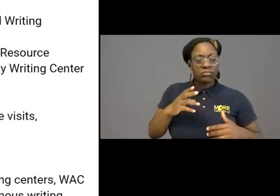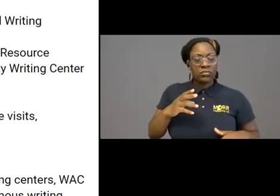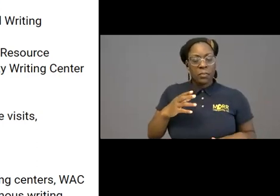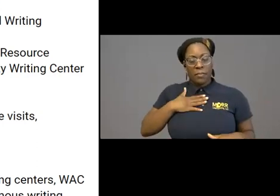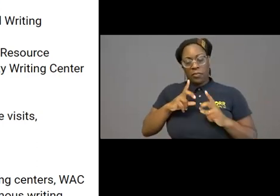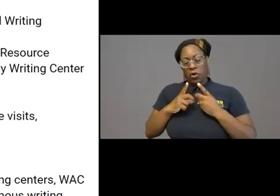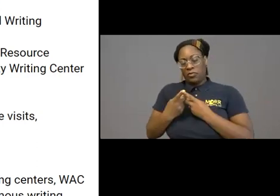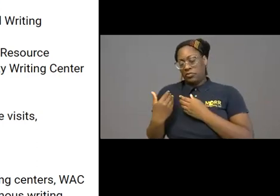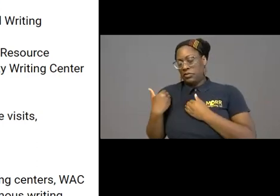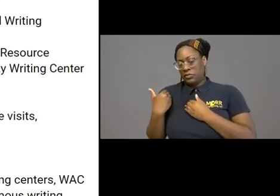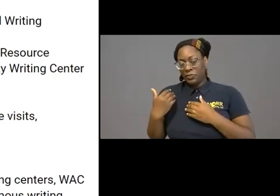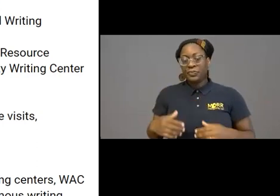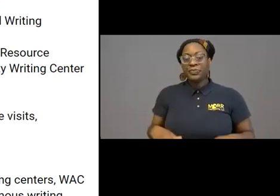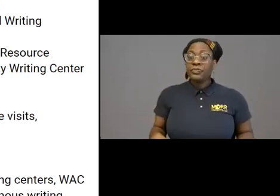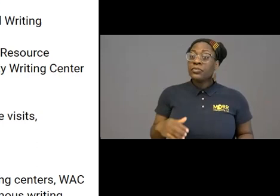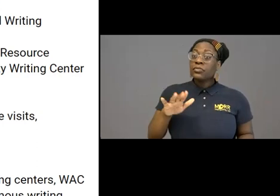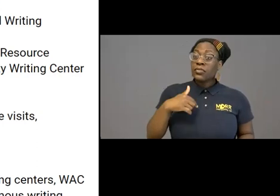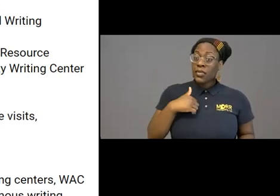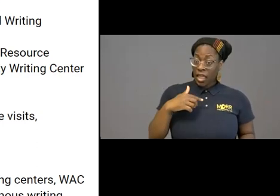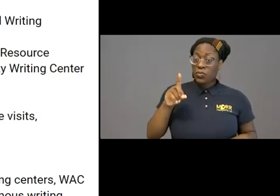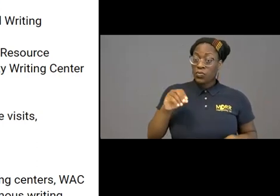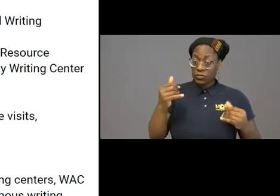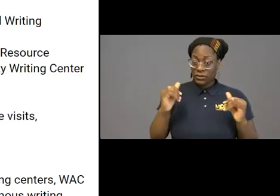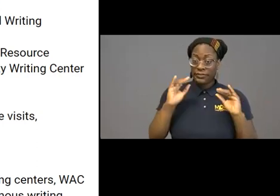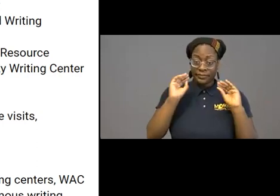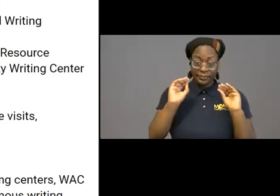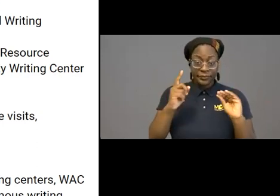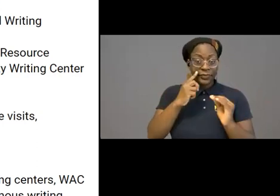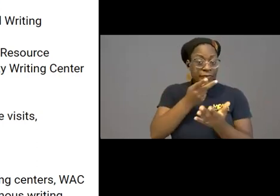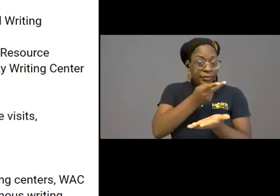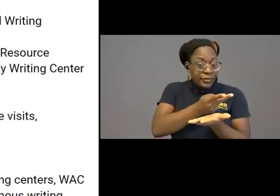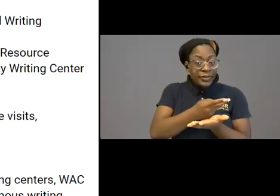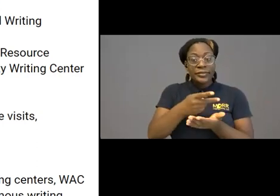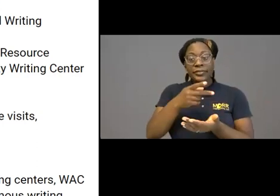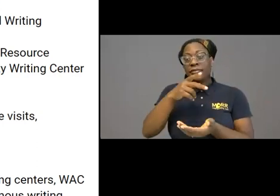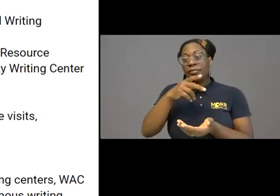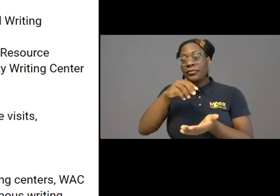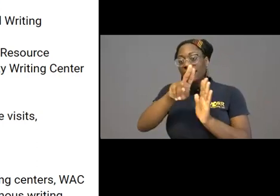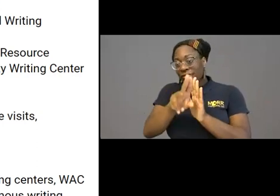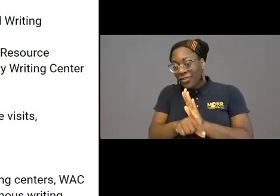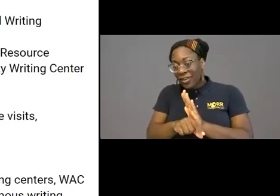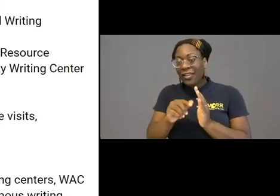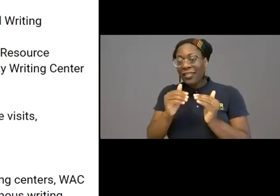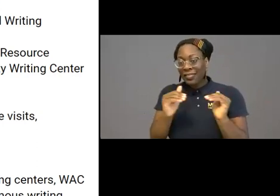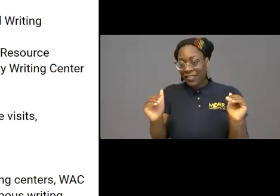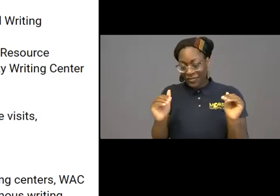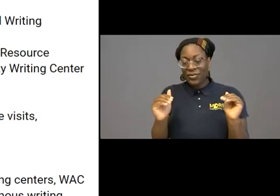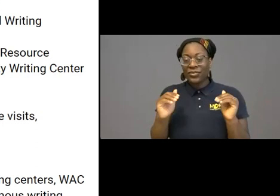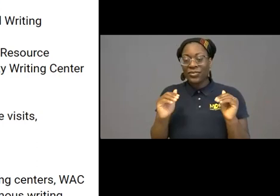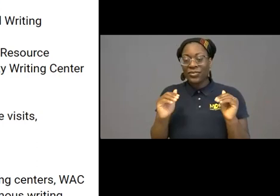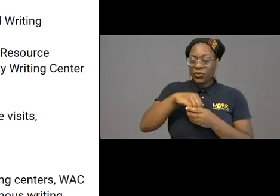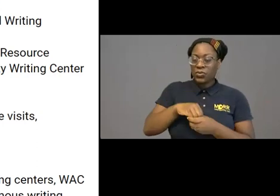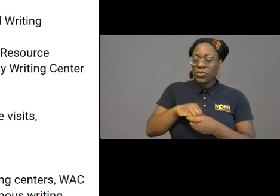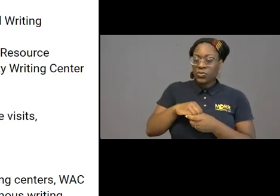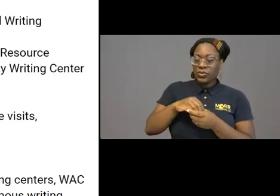teach writing courses at the undergraduate and graduate levels, including dissertation workshops. I currently am in Peachtree City,